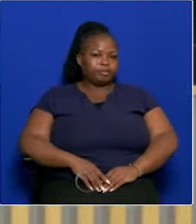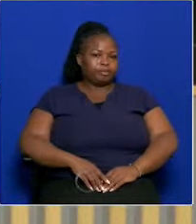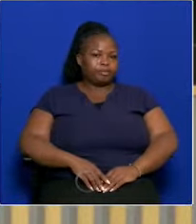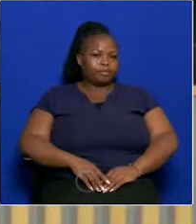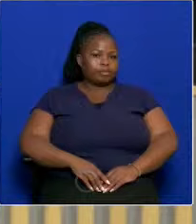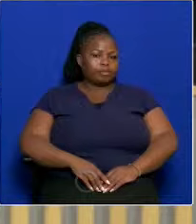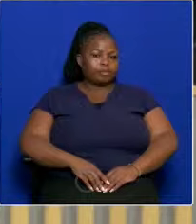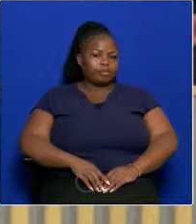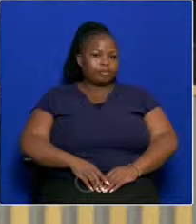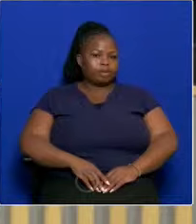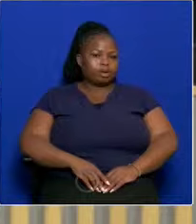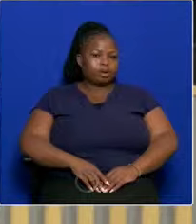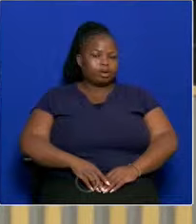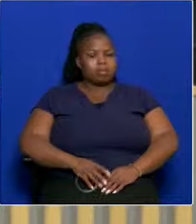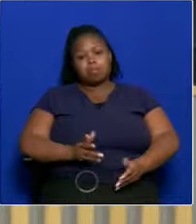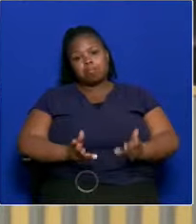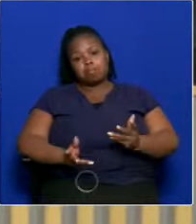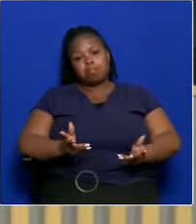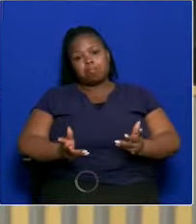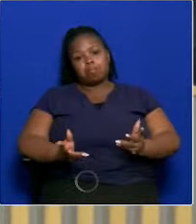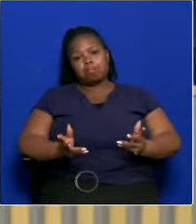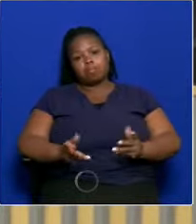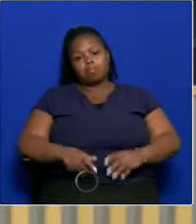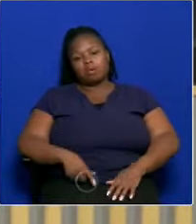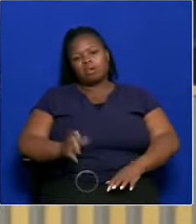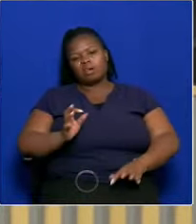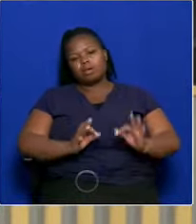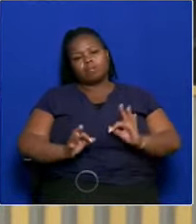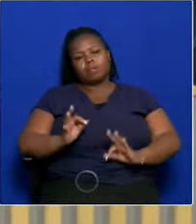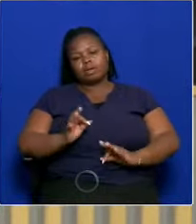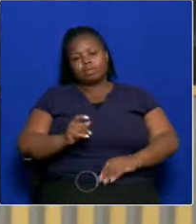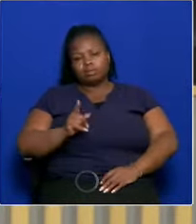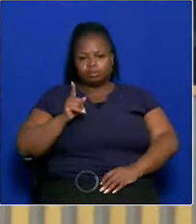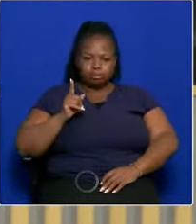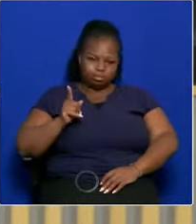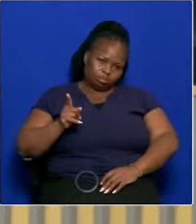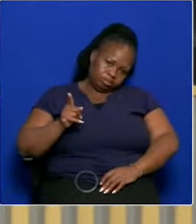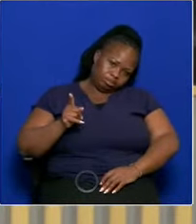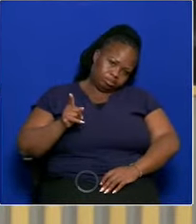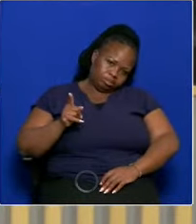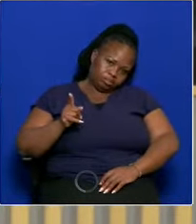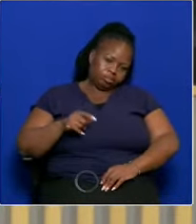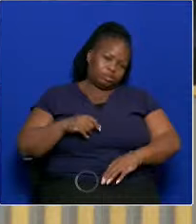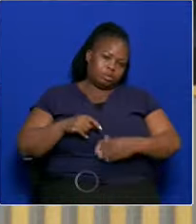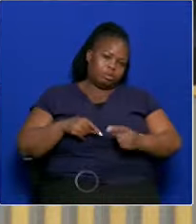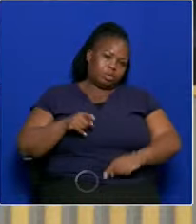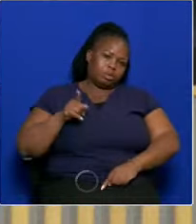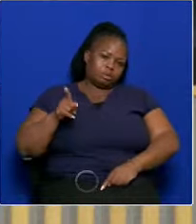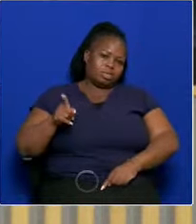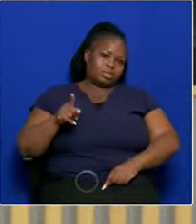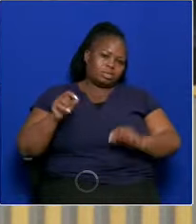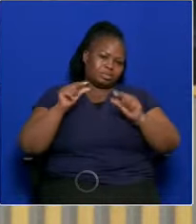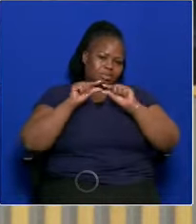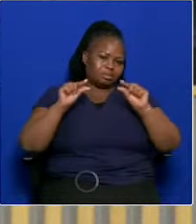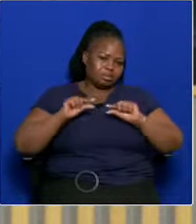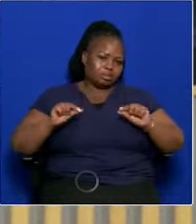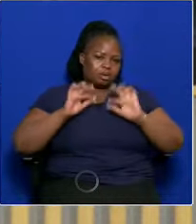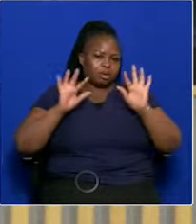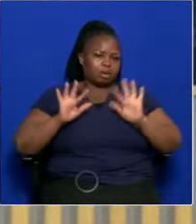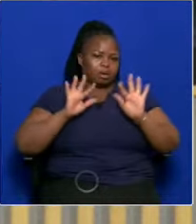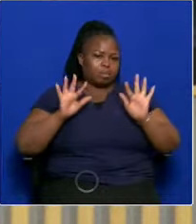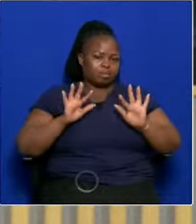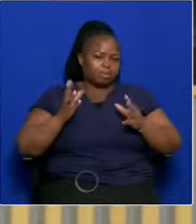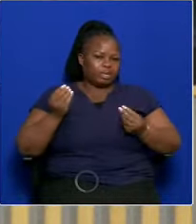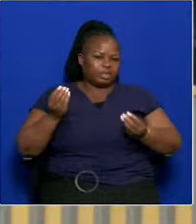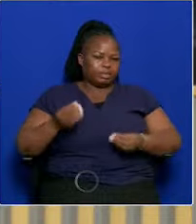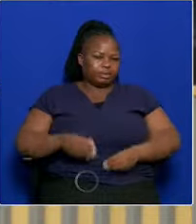And maybe explain what this is in relation to these highlighted numbers, whether there's